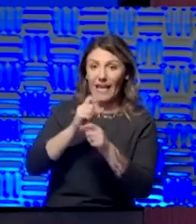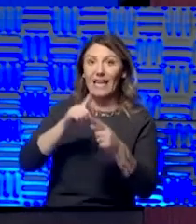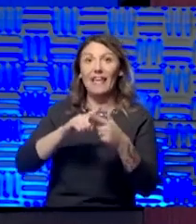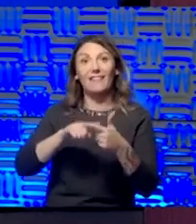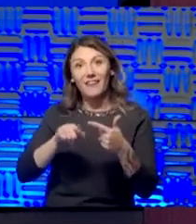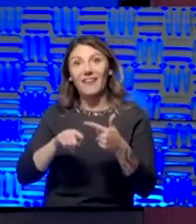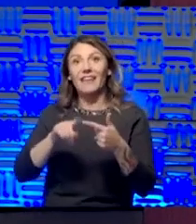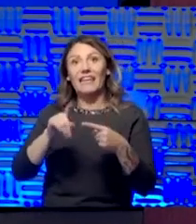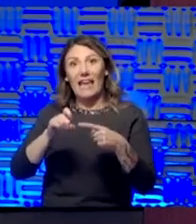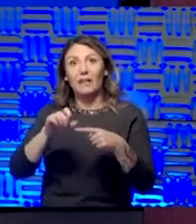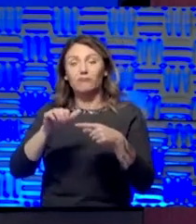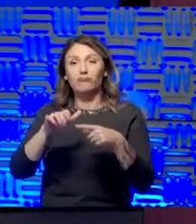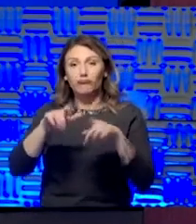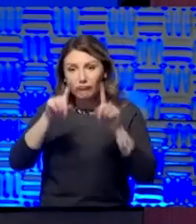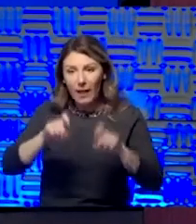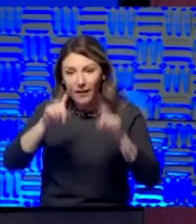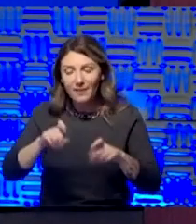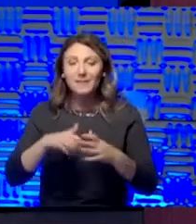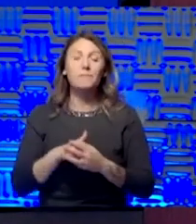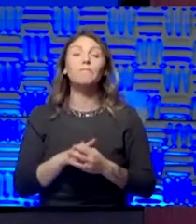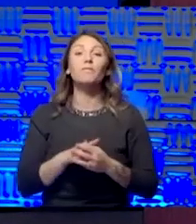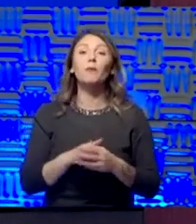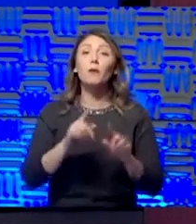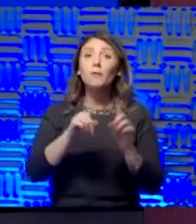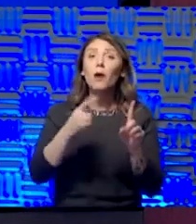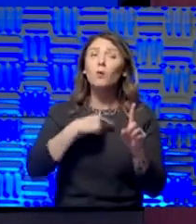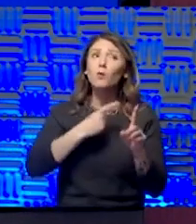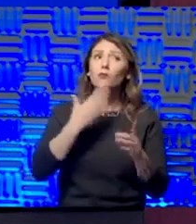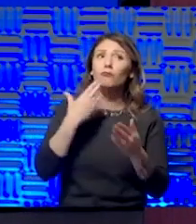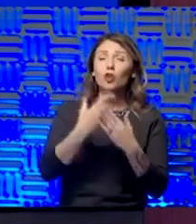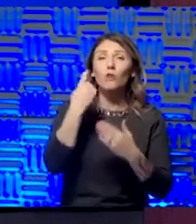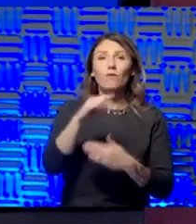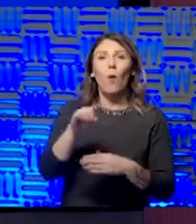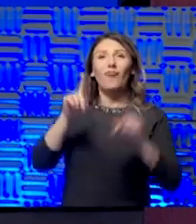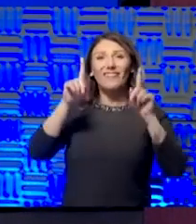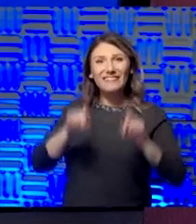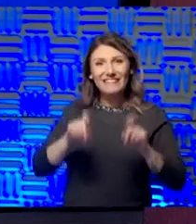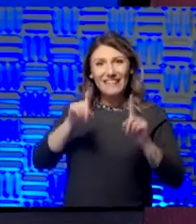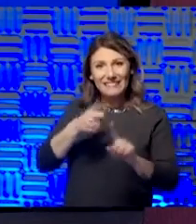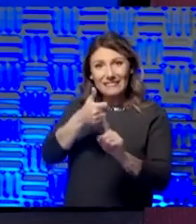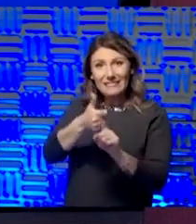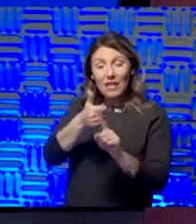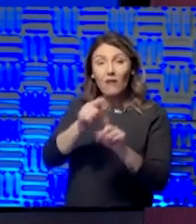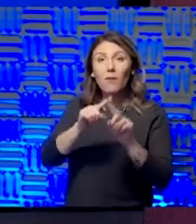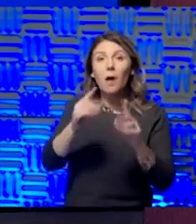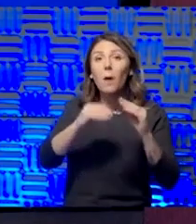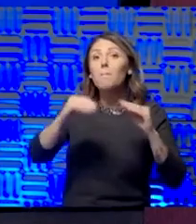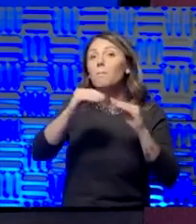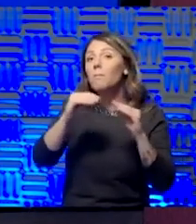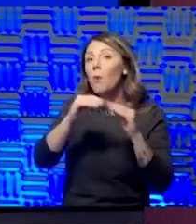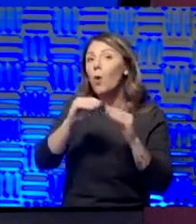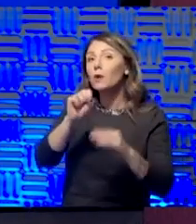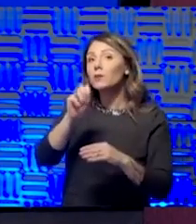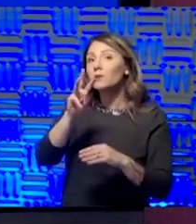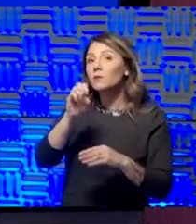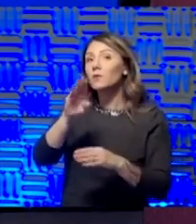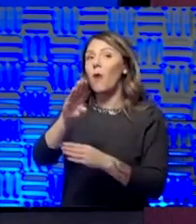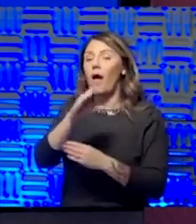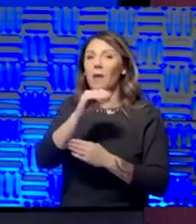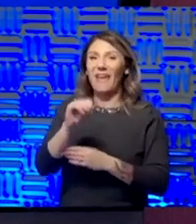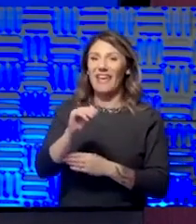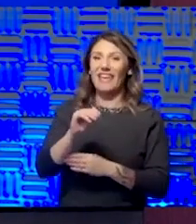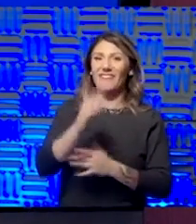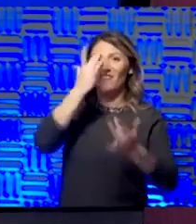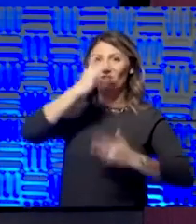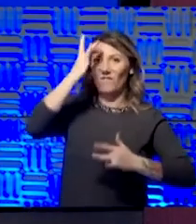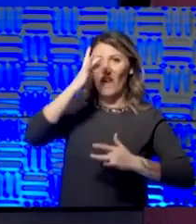of May we'll be in pretty good position for testing, but we need more swabs, and we're going to need more viral medium. I think those are two of the